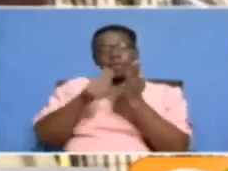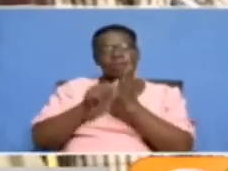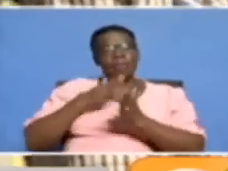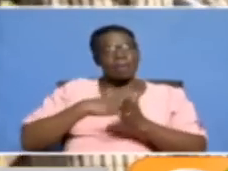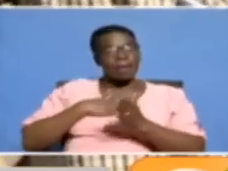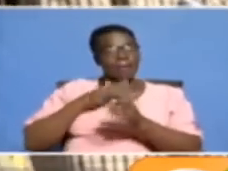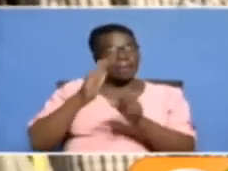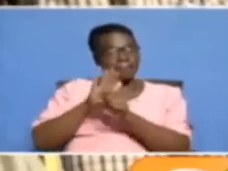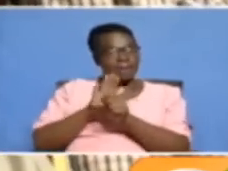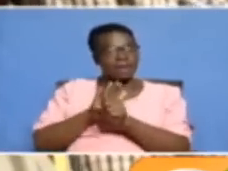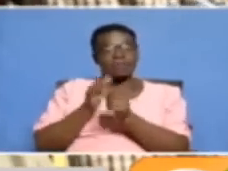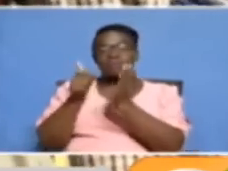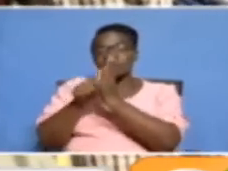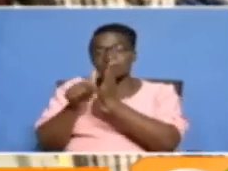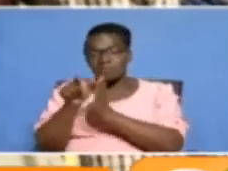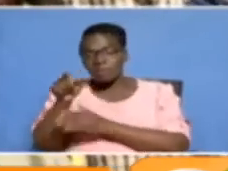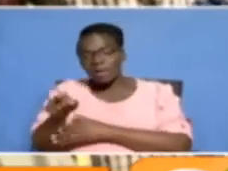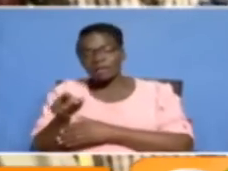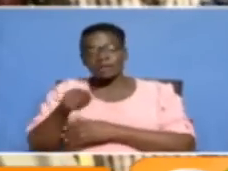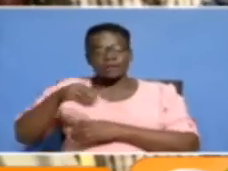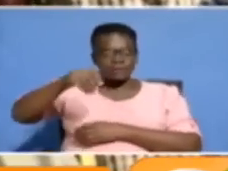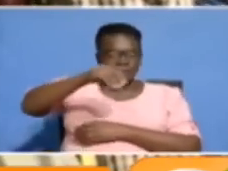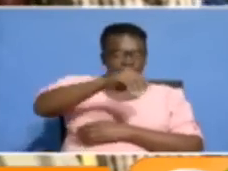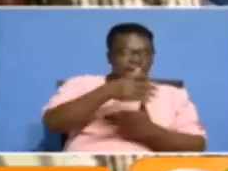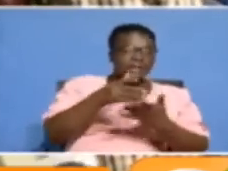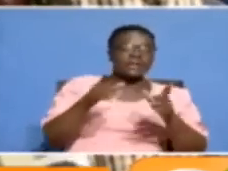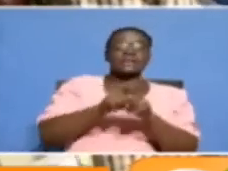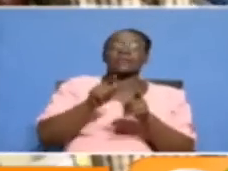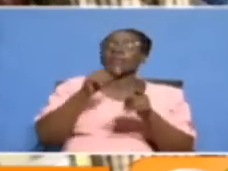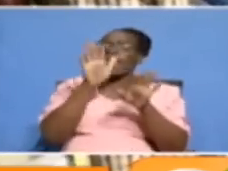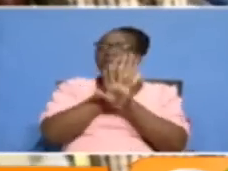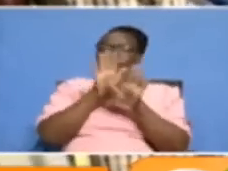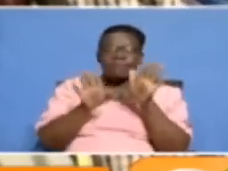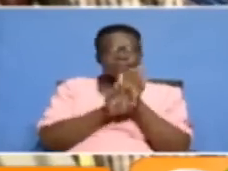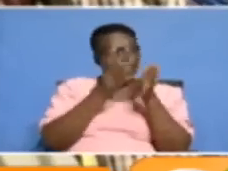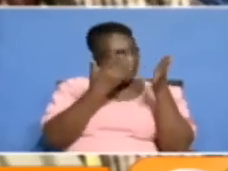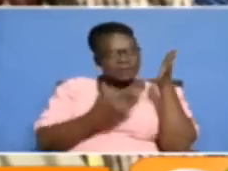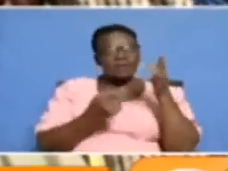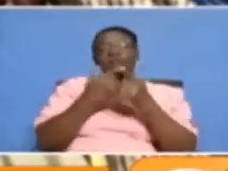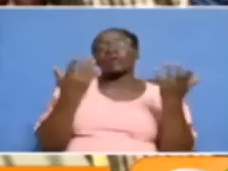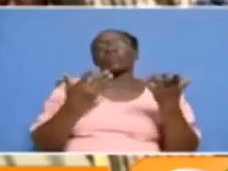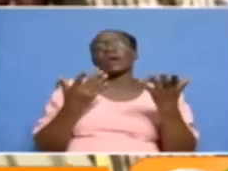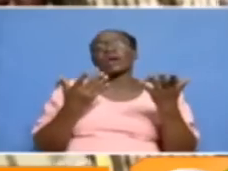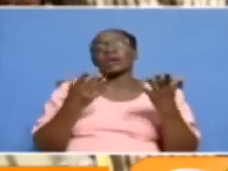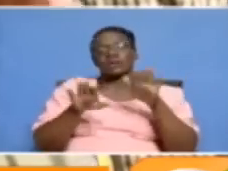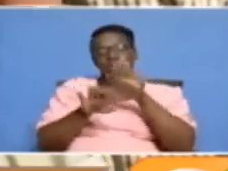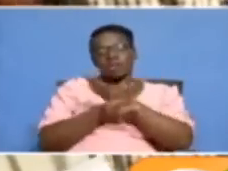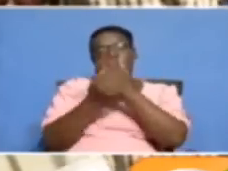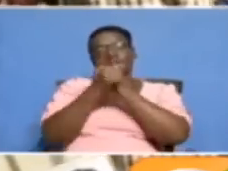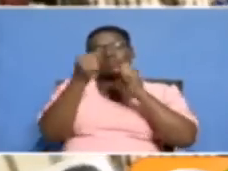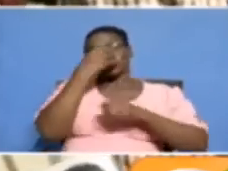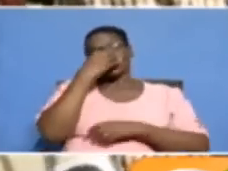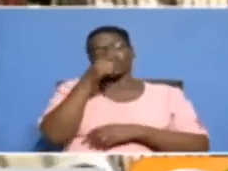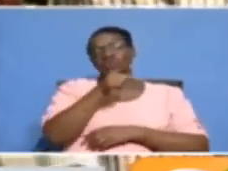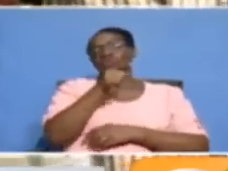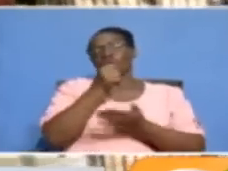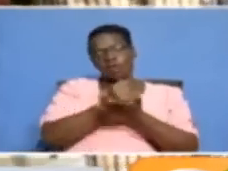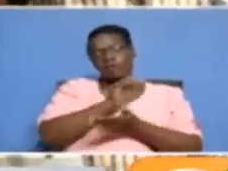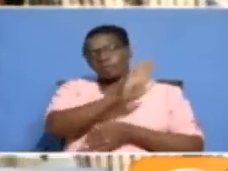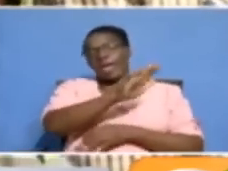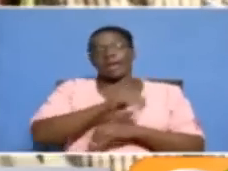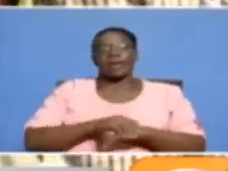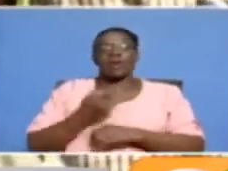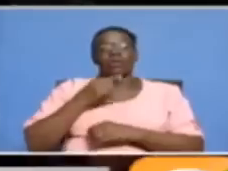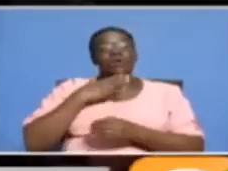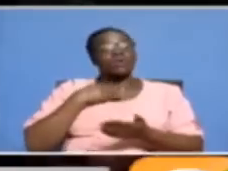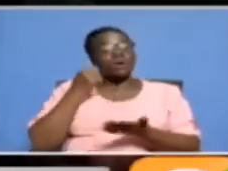mingi ya mahindi, ya fertilizer na hii mambo yote imeletwa na mheshimiwa naibu rais na ofisi yake. Tunataka ofisi